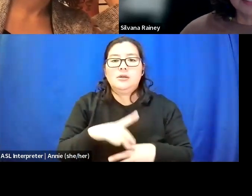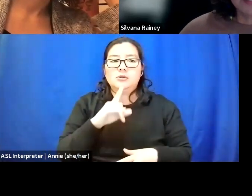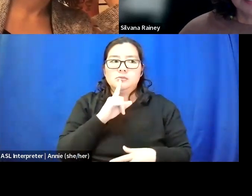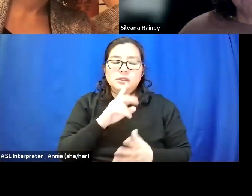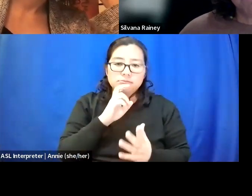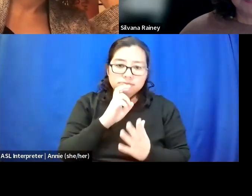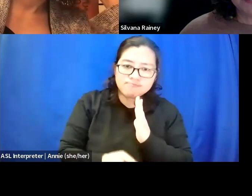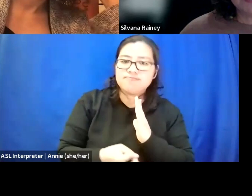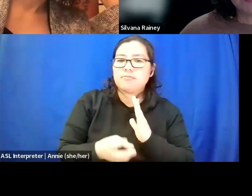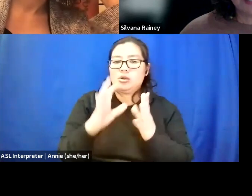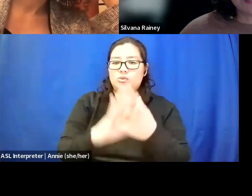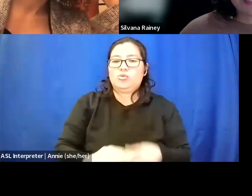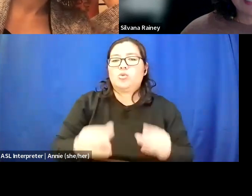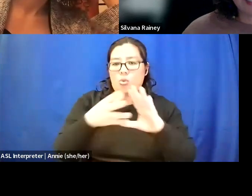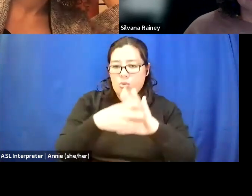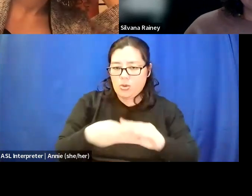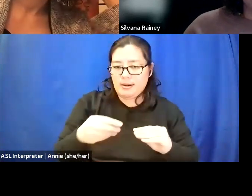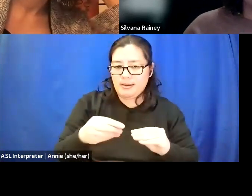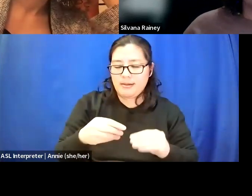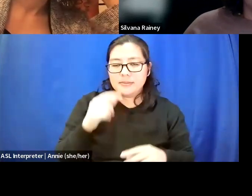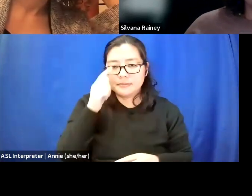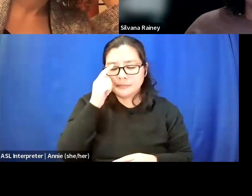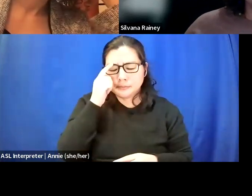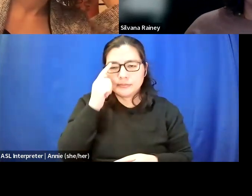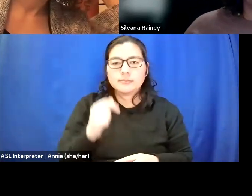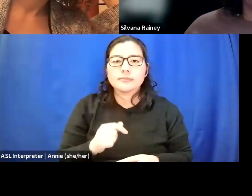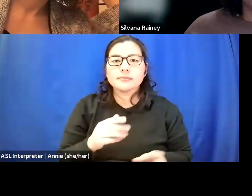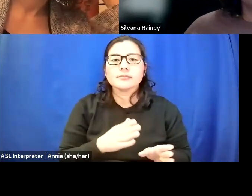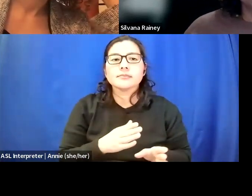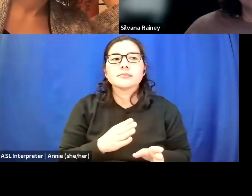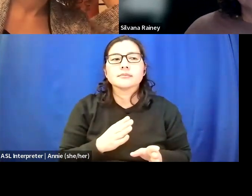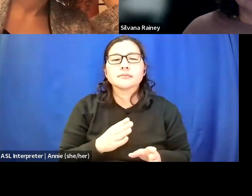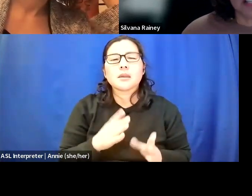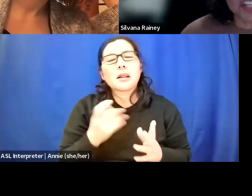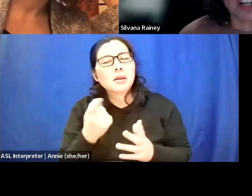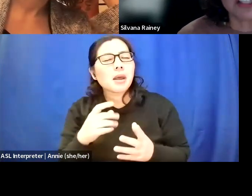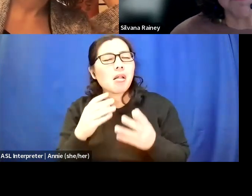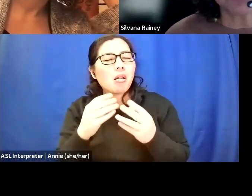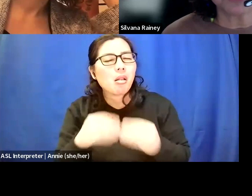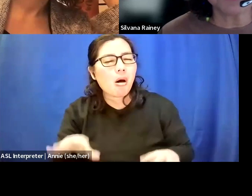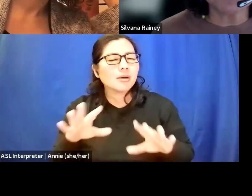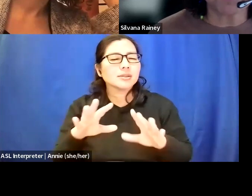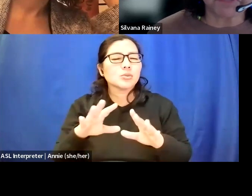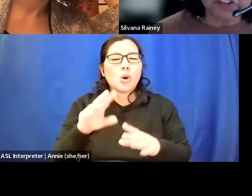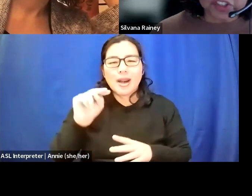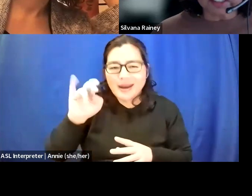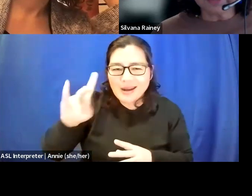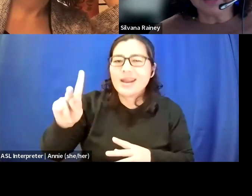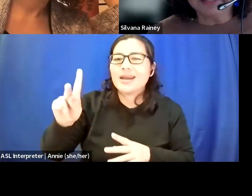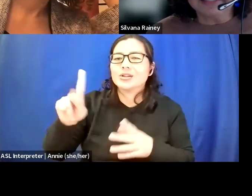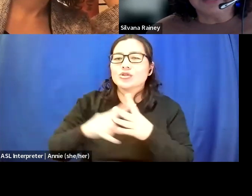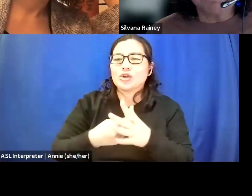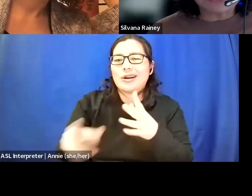story. But I kind of got lost when Nick started talking about his